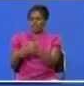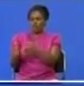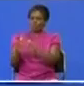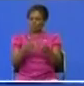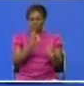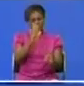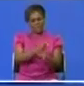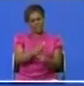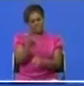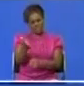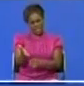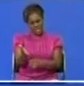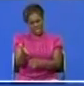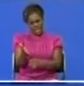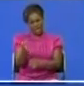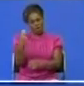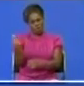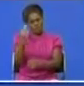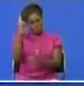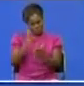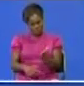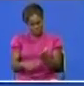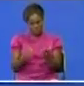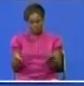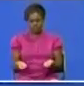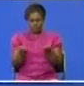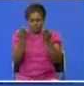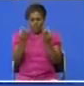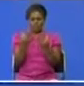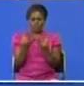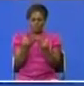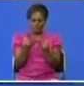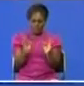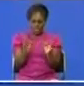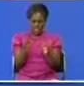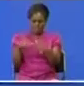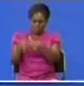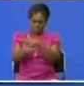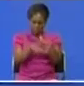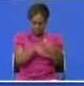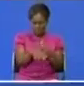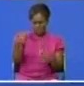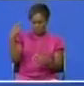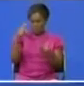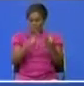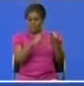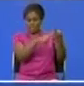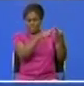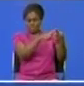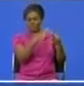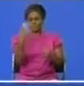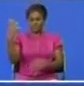are there. The only thing is that we need to improve three major things. One is